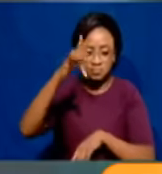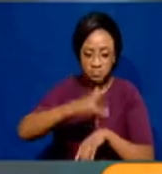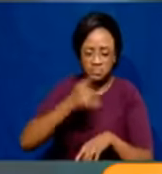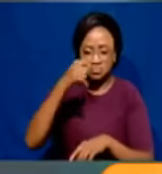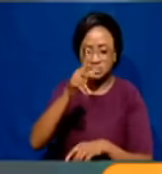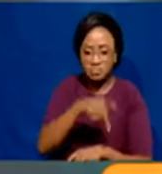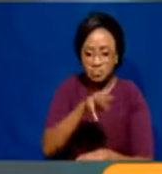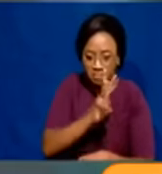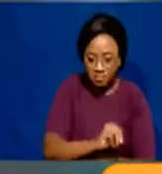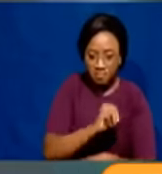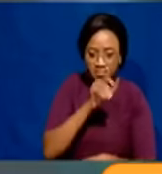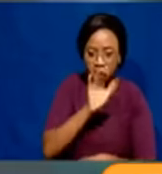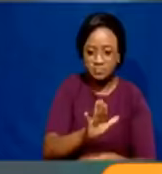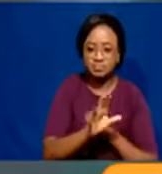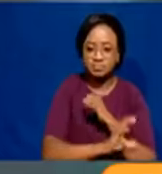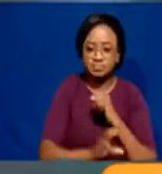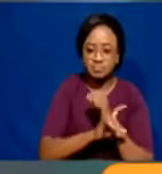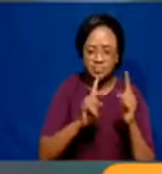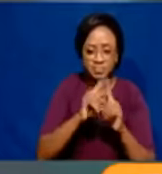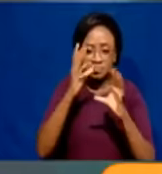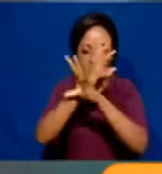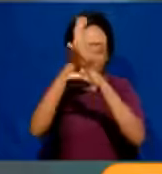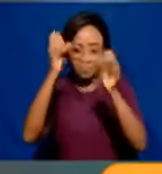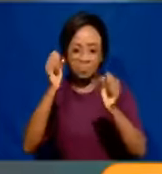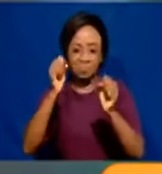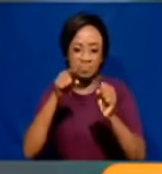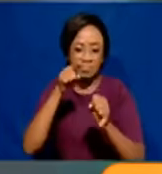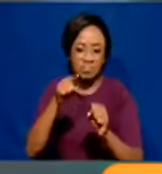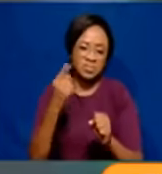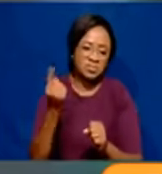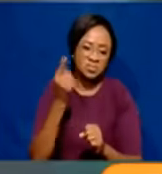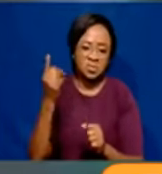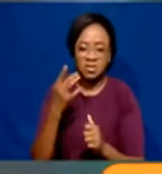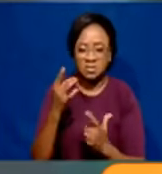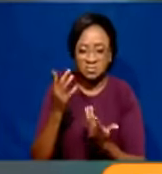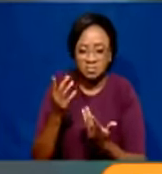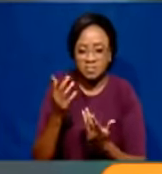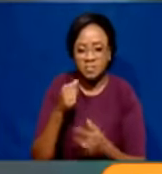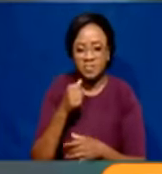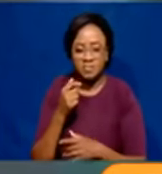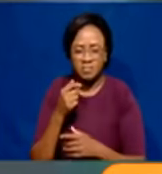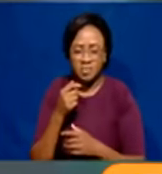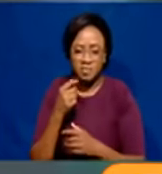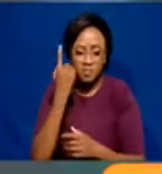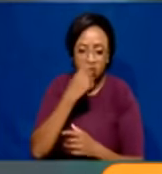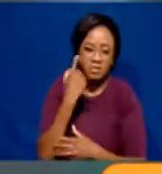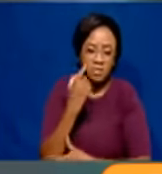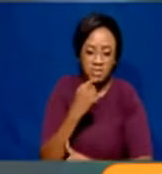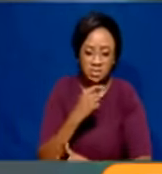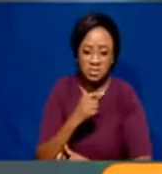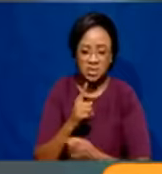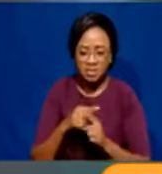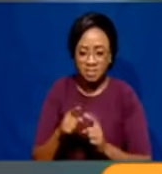that country, even though the presidency is largely ceremonial. But for me, it is what she said in